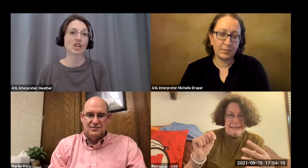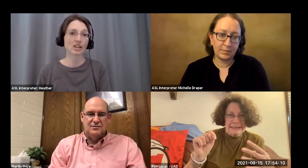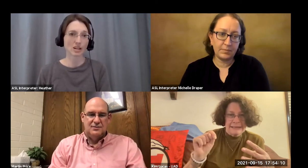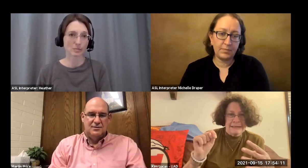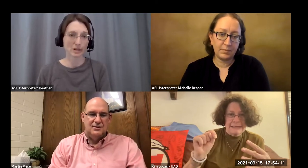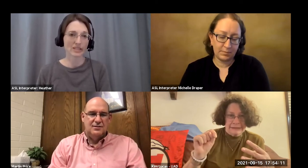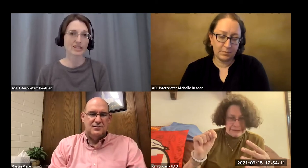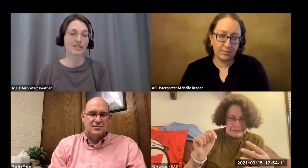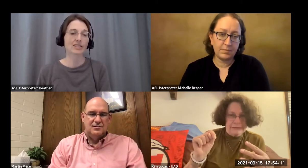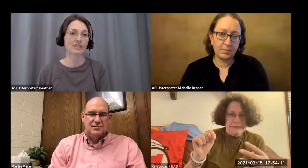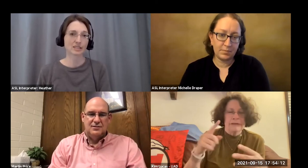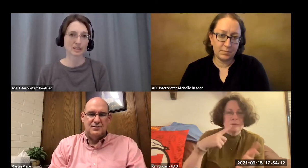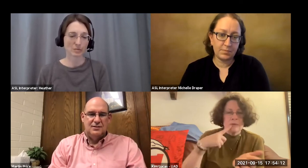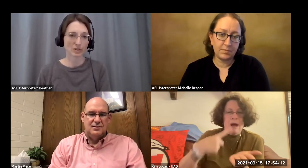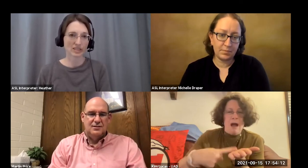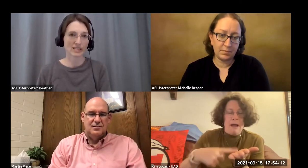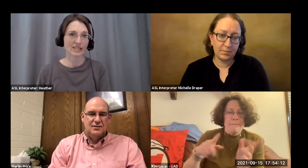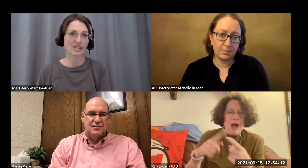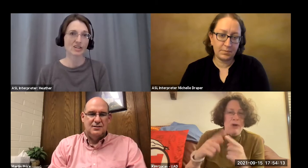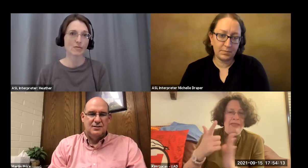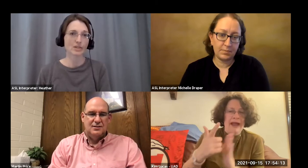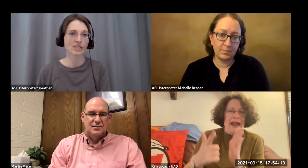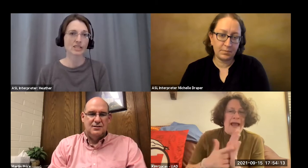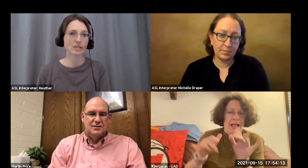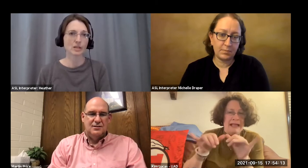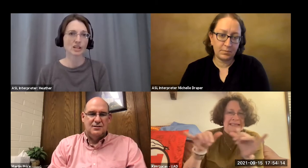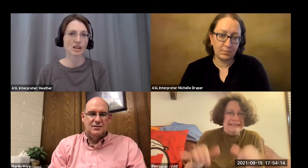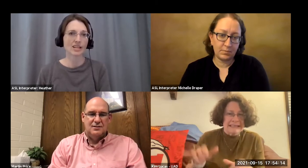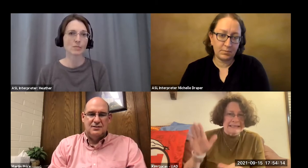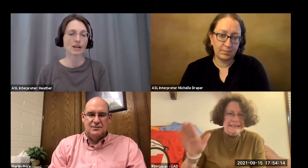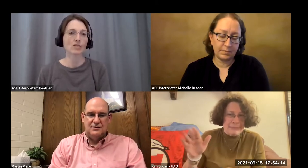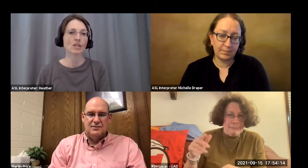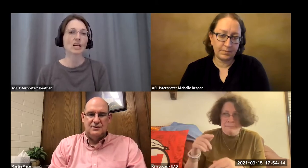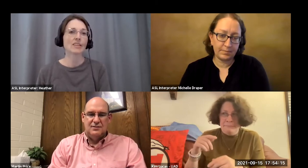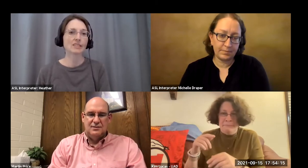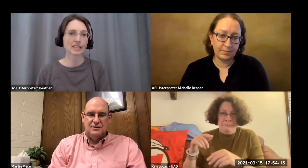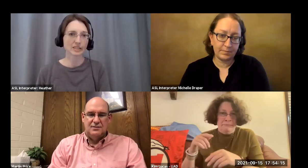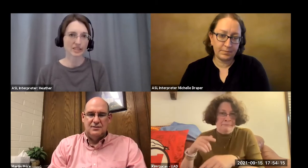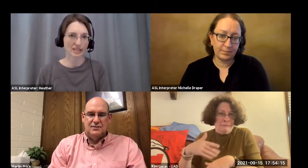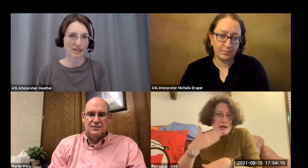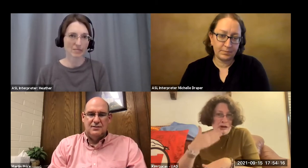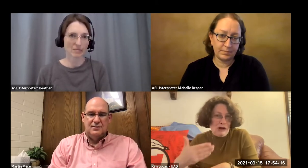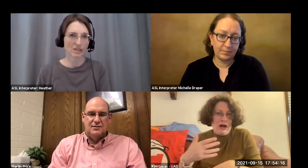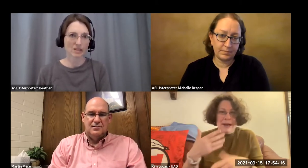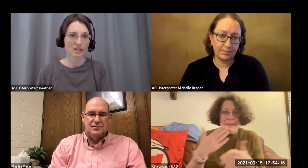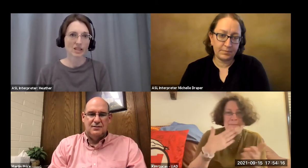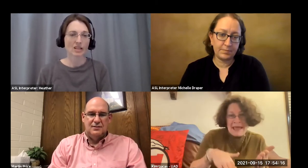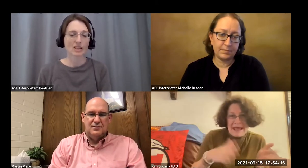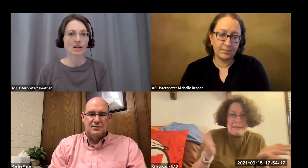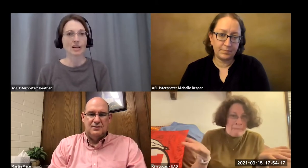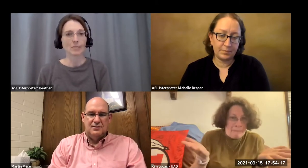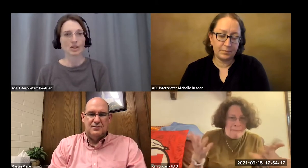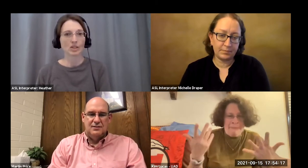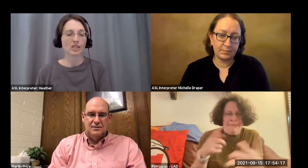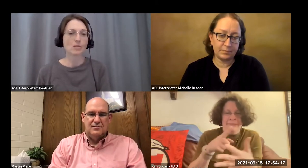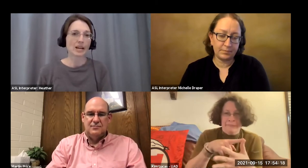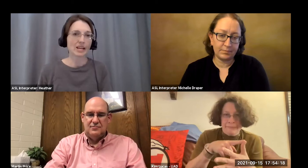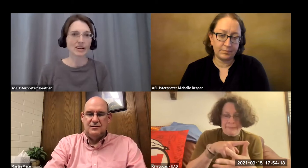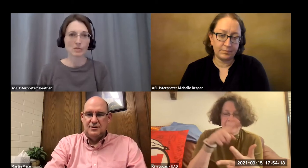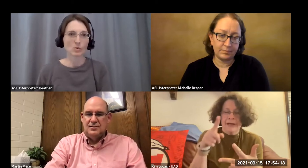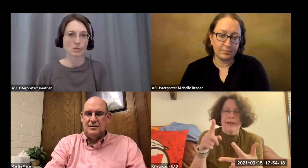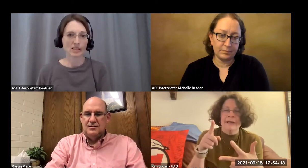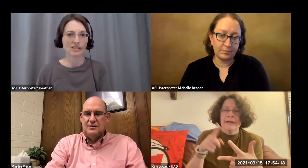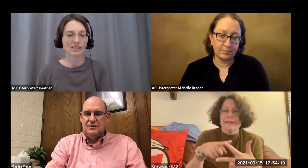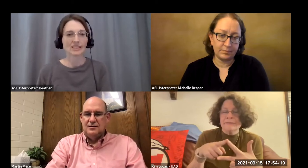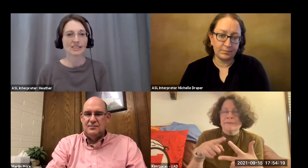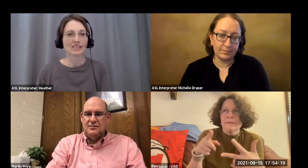We'll have Jared Albest presenting at the conference, and he'll be talking about the legal system, the good, the bad,